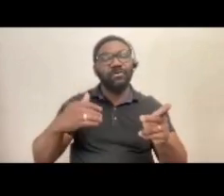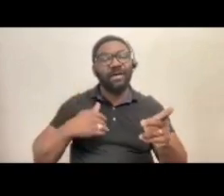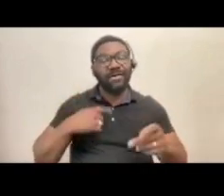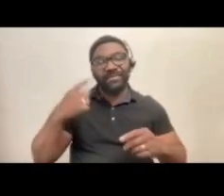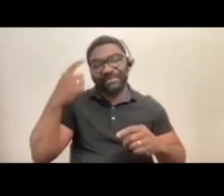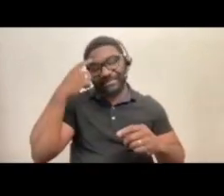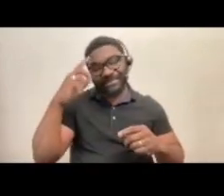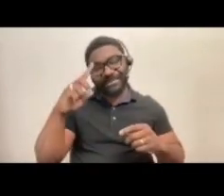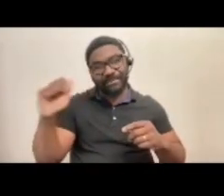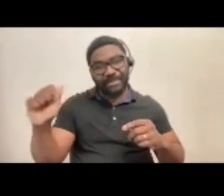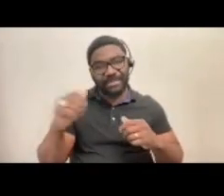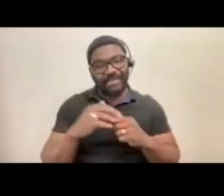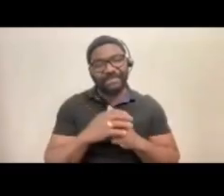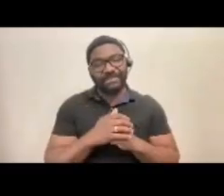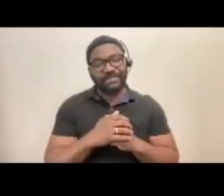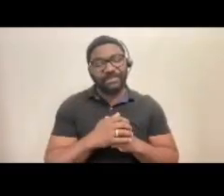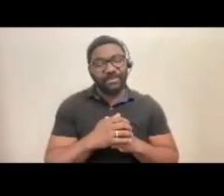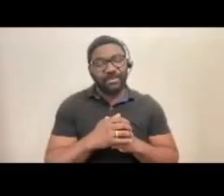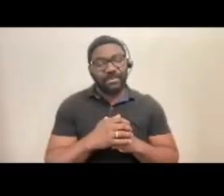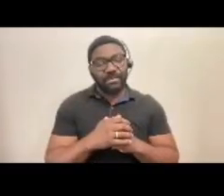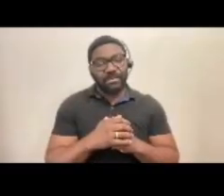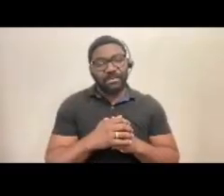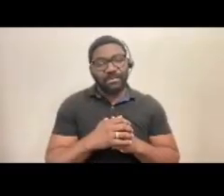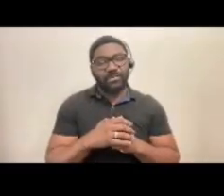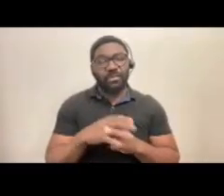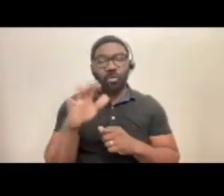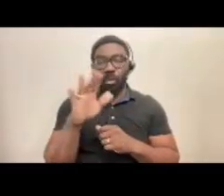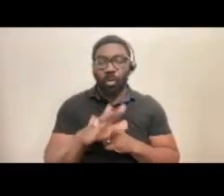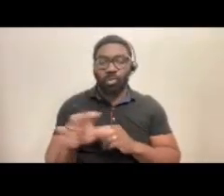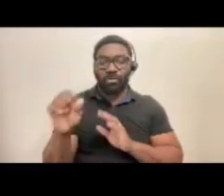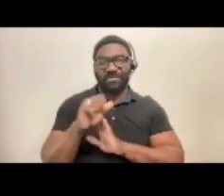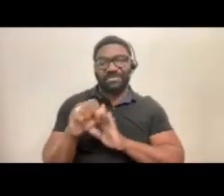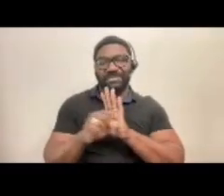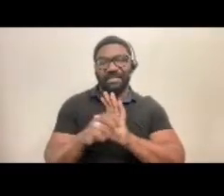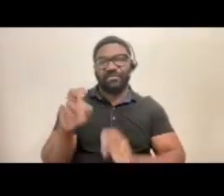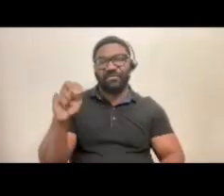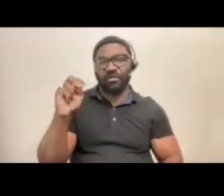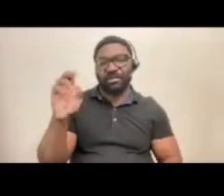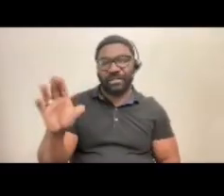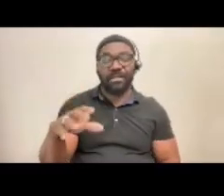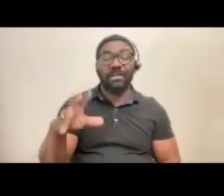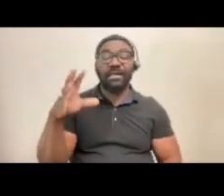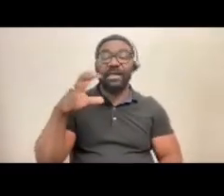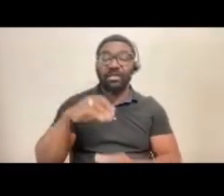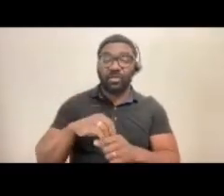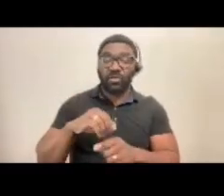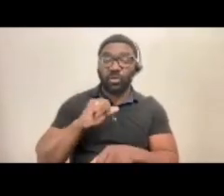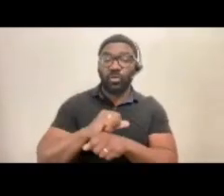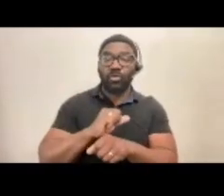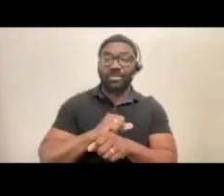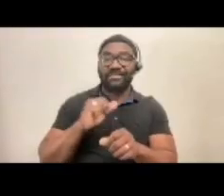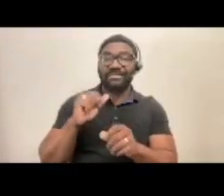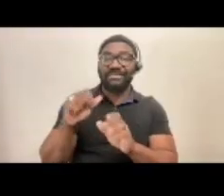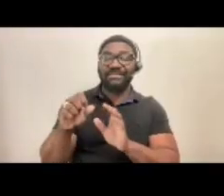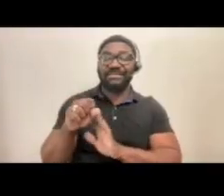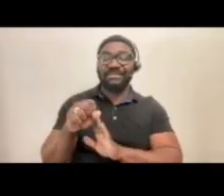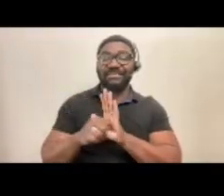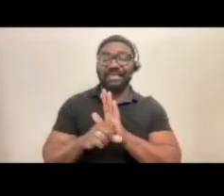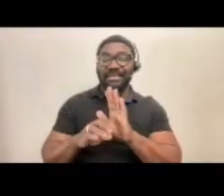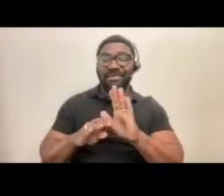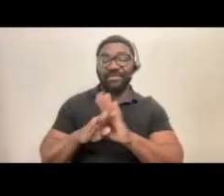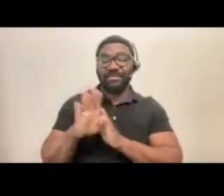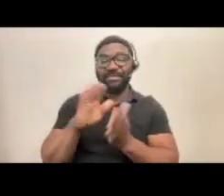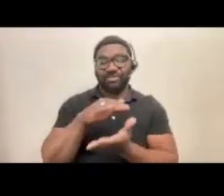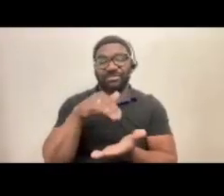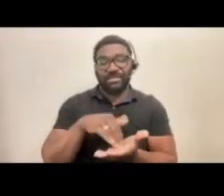developmental disabilities throughout the state of North Carolina, including having worked in a state developmental center,